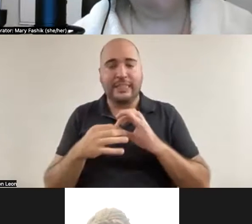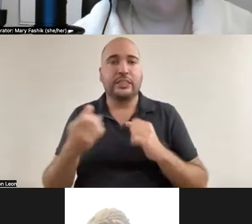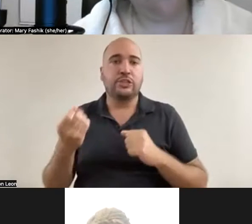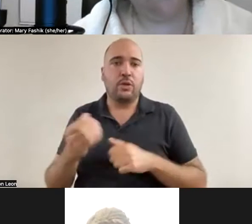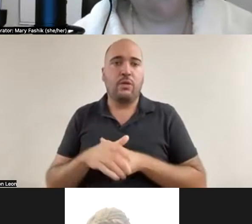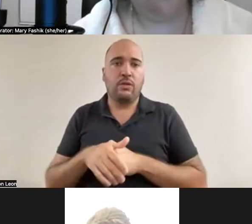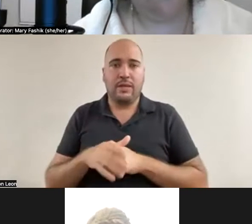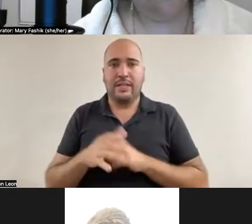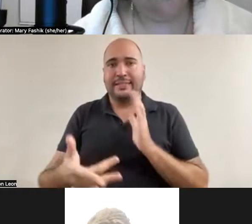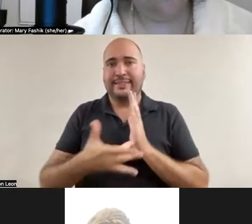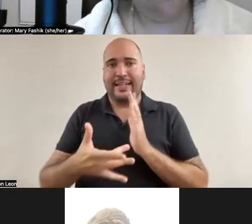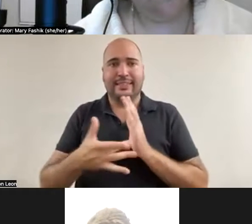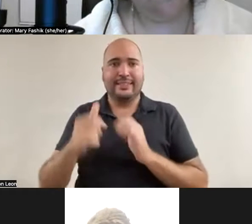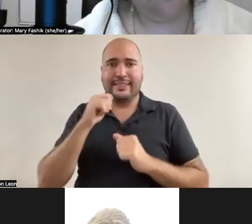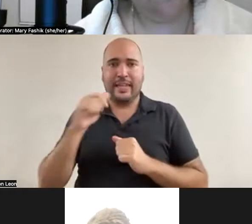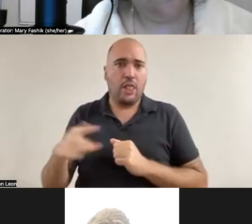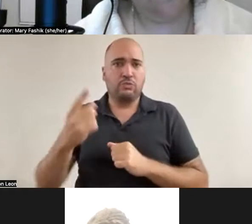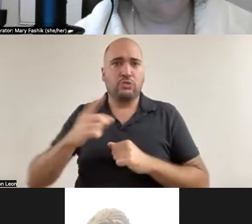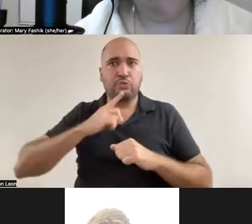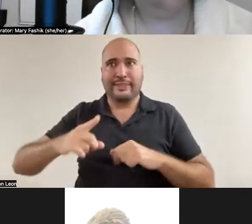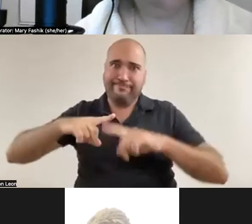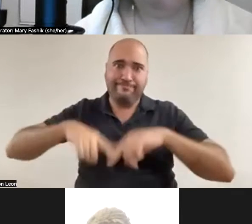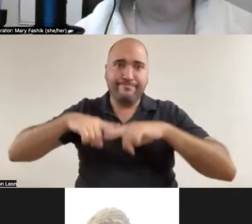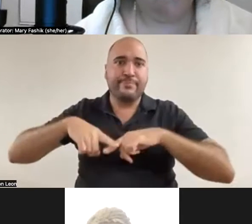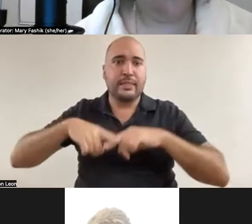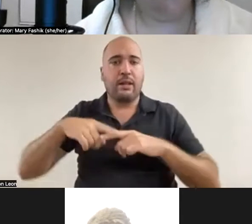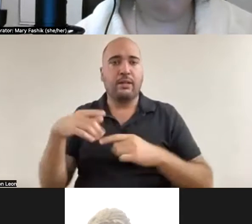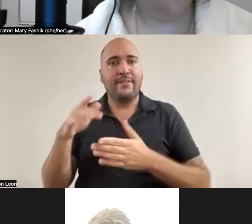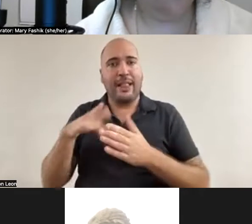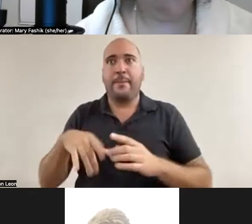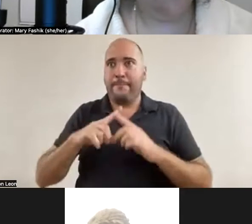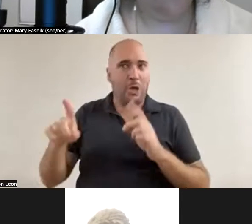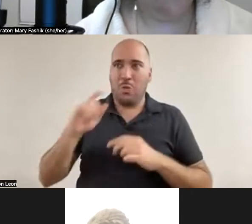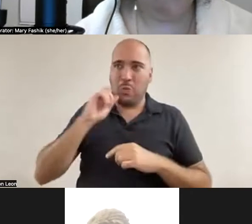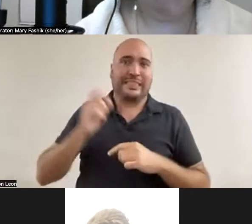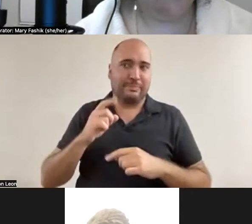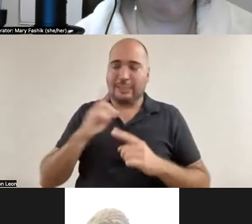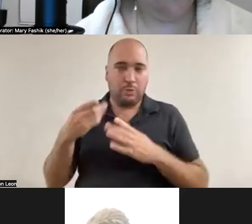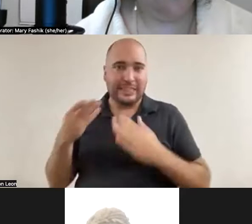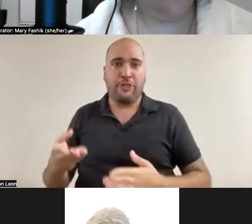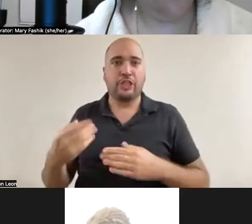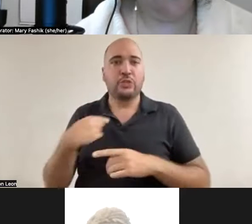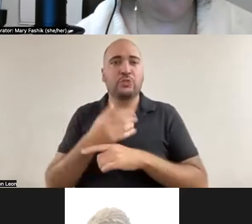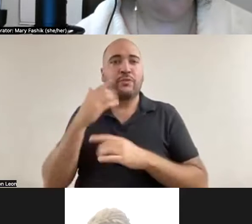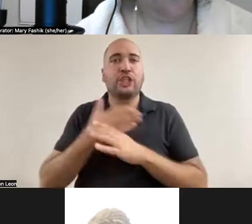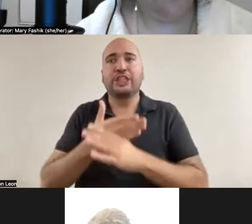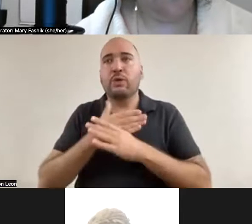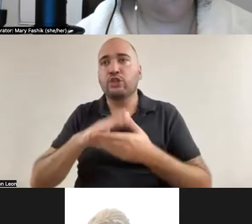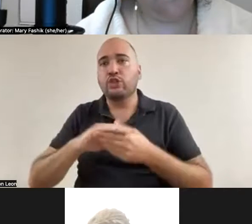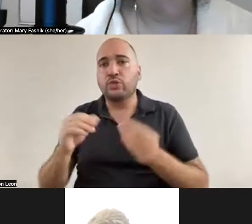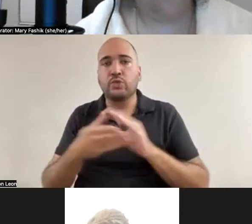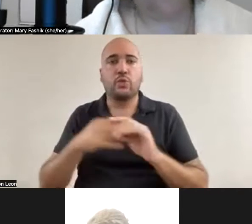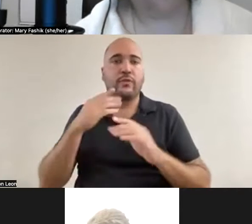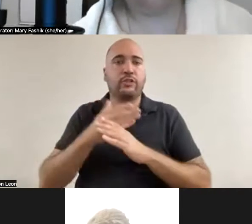So technology is not always readily available, but WhatsApp is. So we use that for sharing stories, for